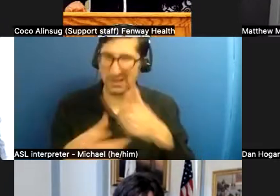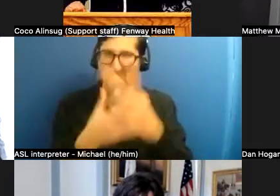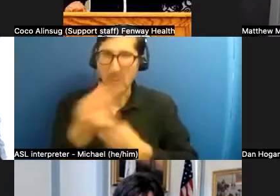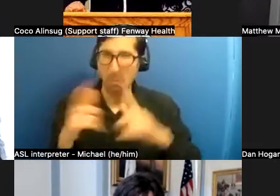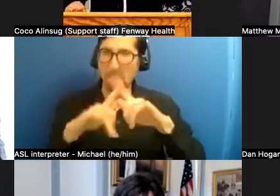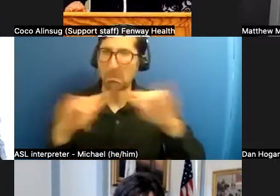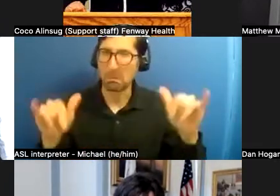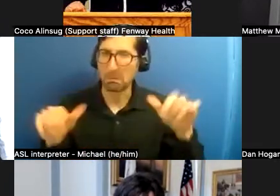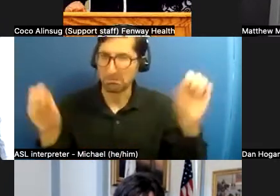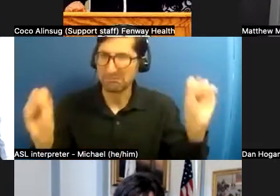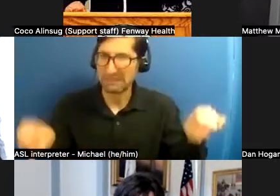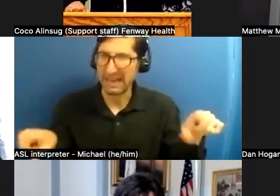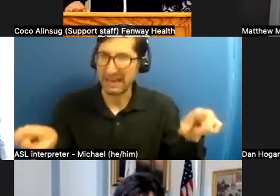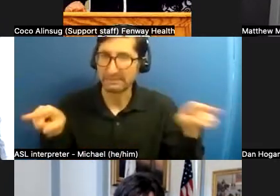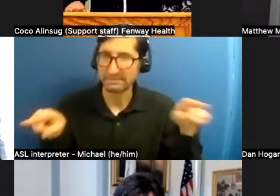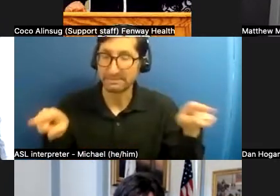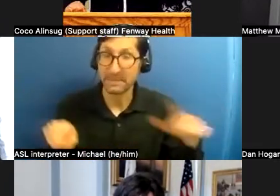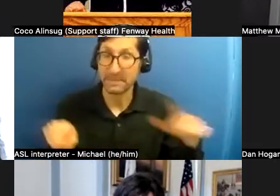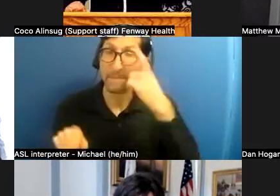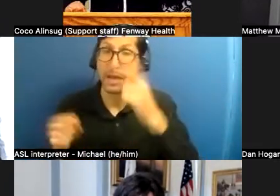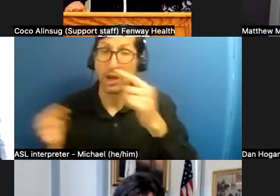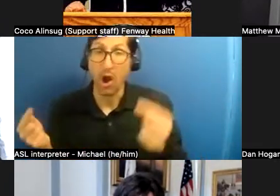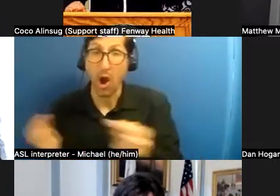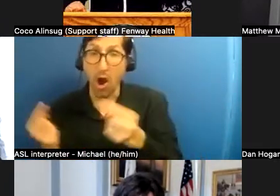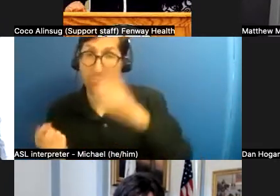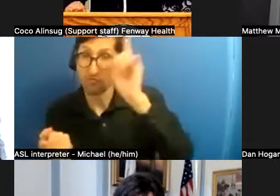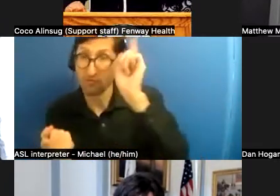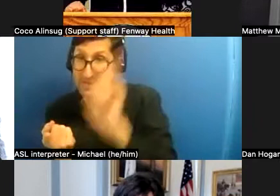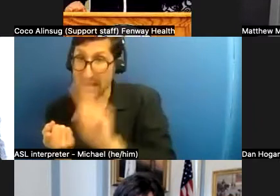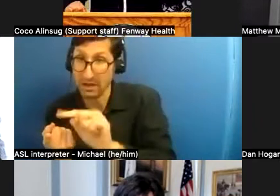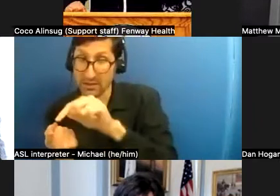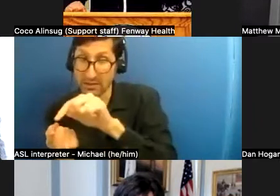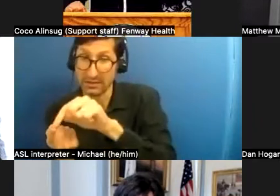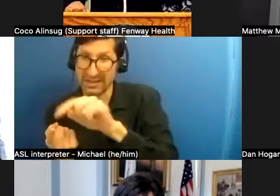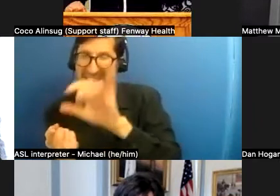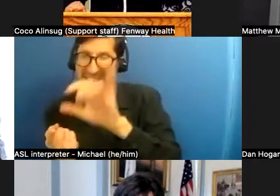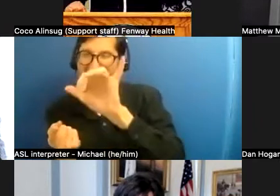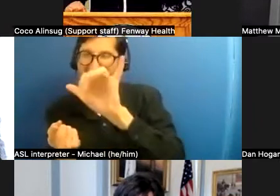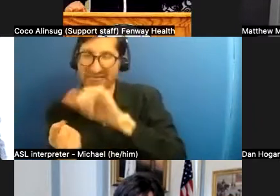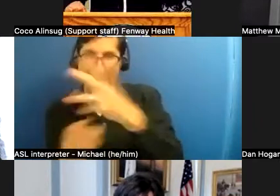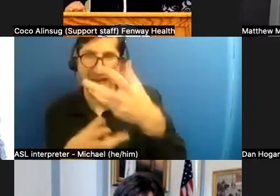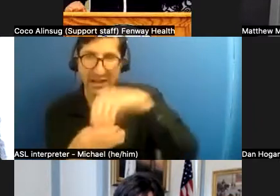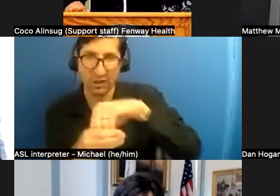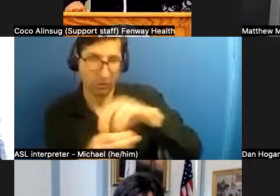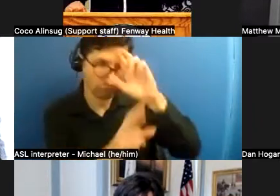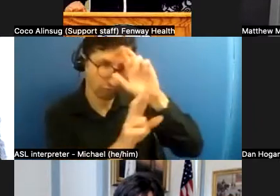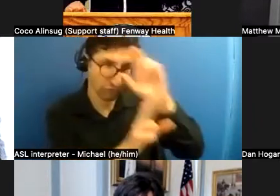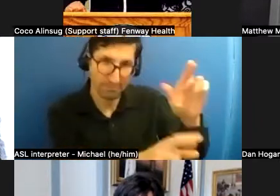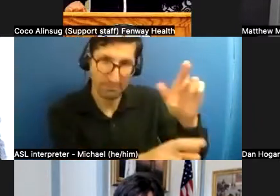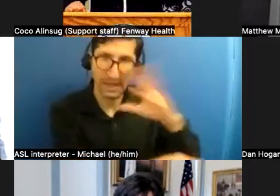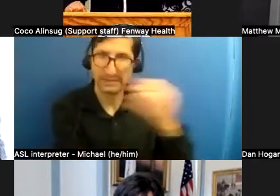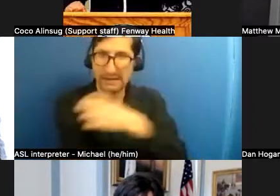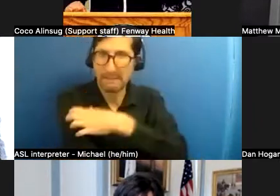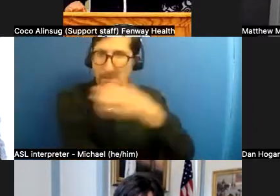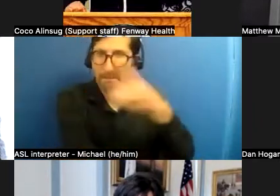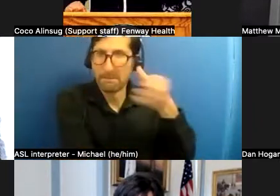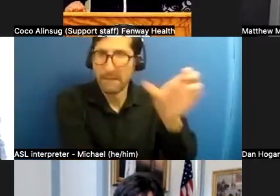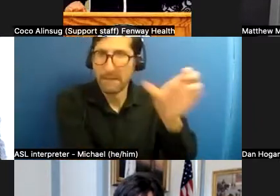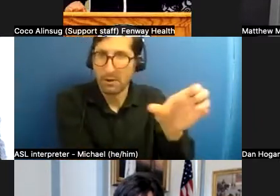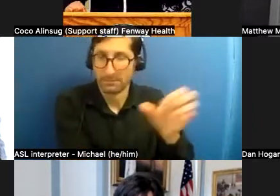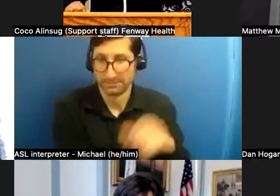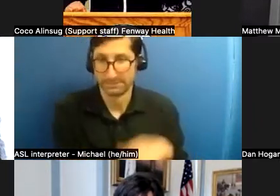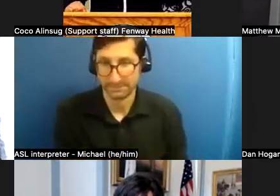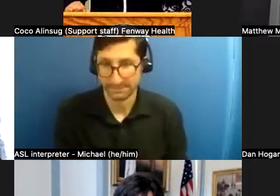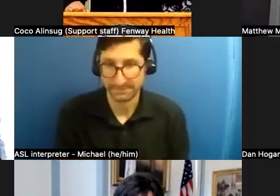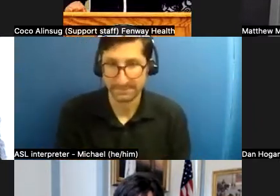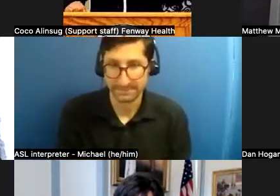again, harm reduction is a practice that's really focused on respect and empowerment. And